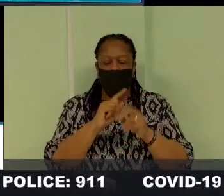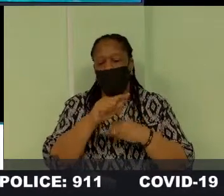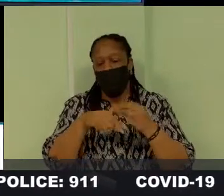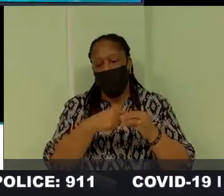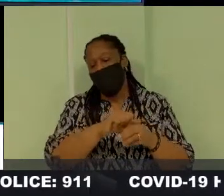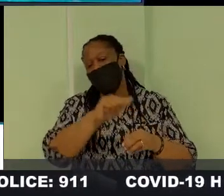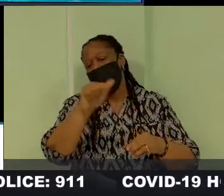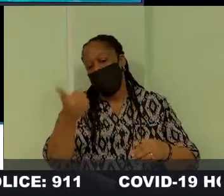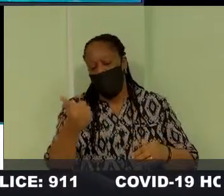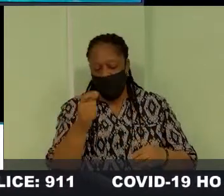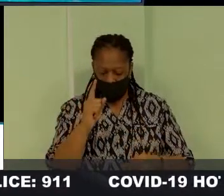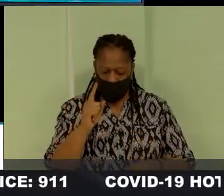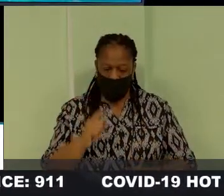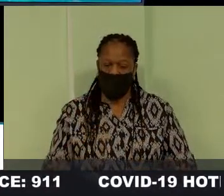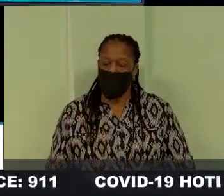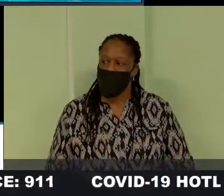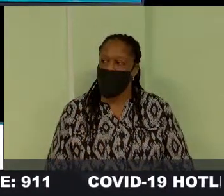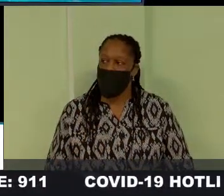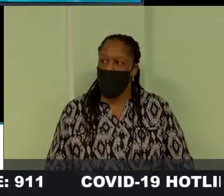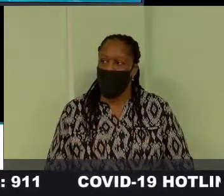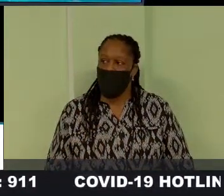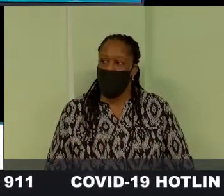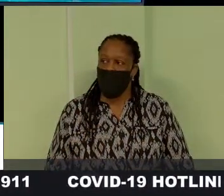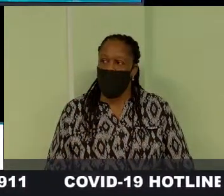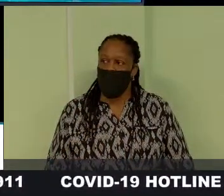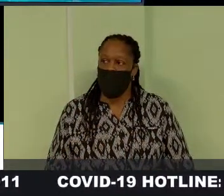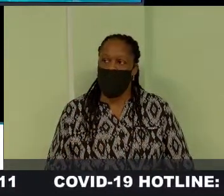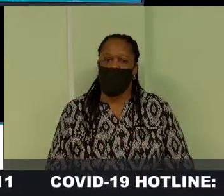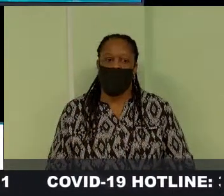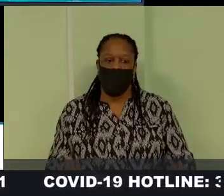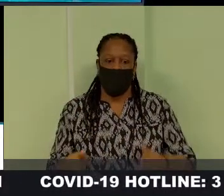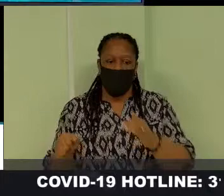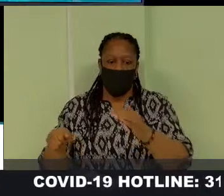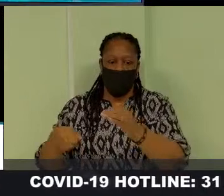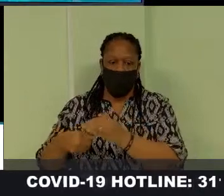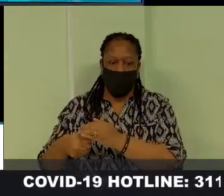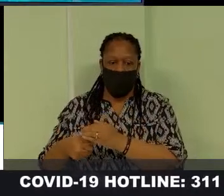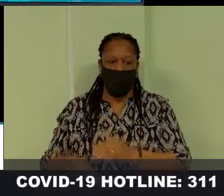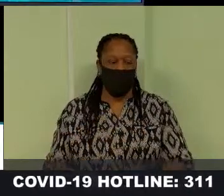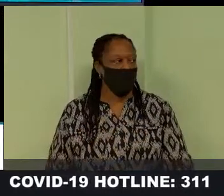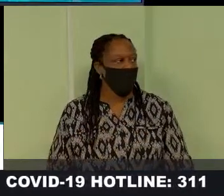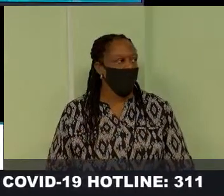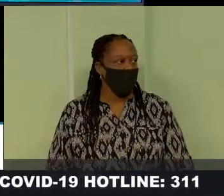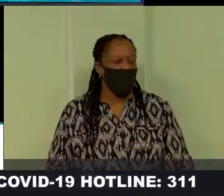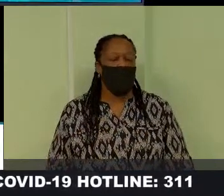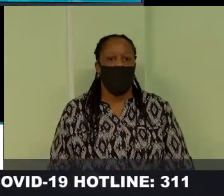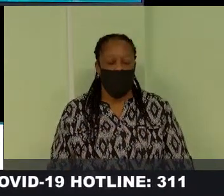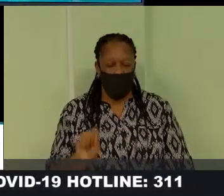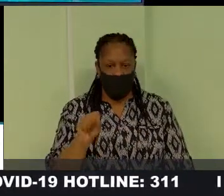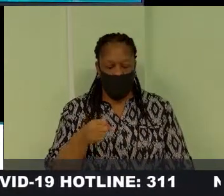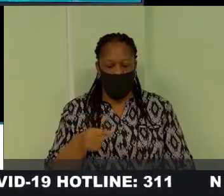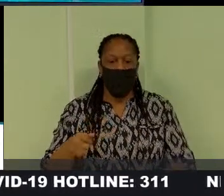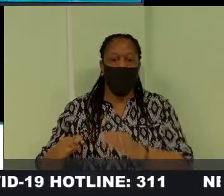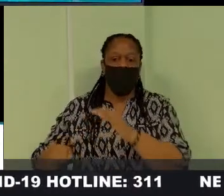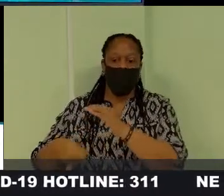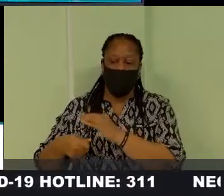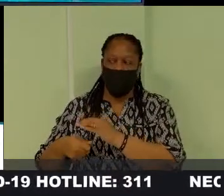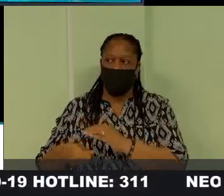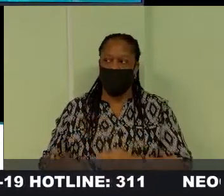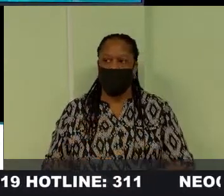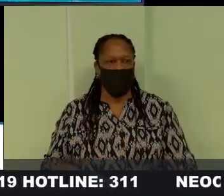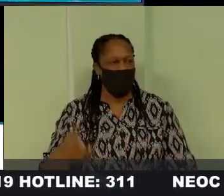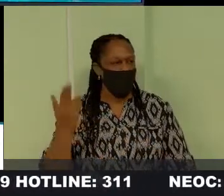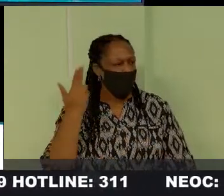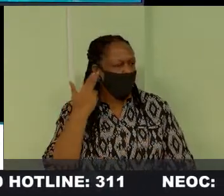the virus. That is quarantine. Yes, quarantine. You have been hearing